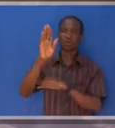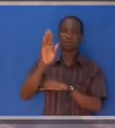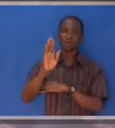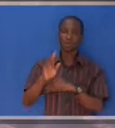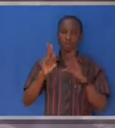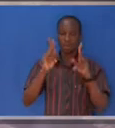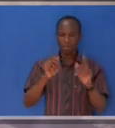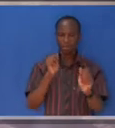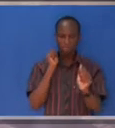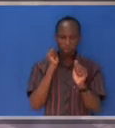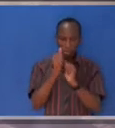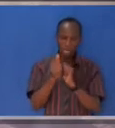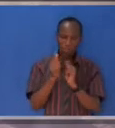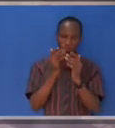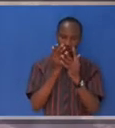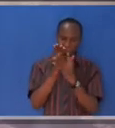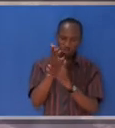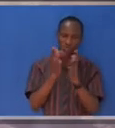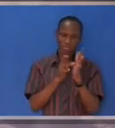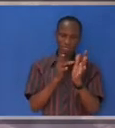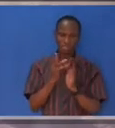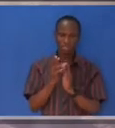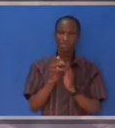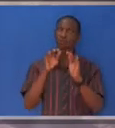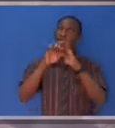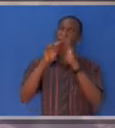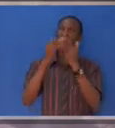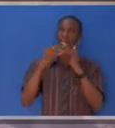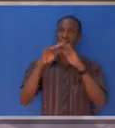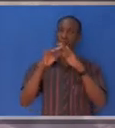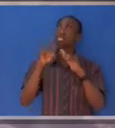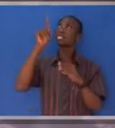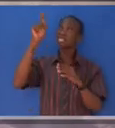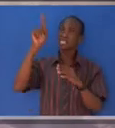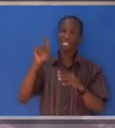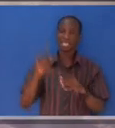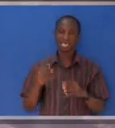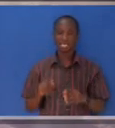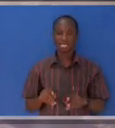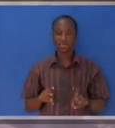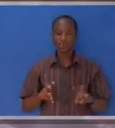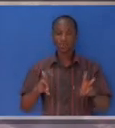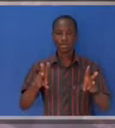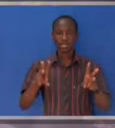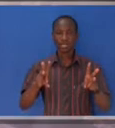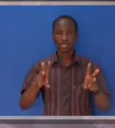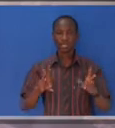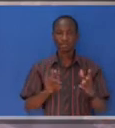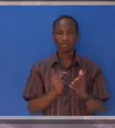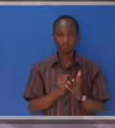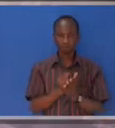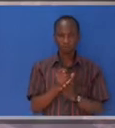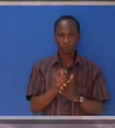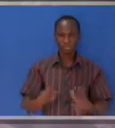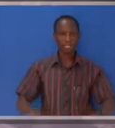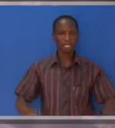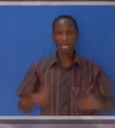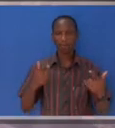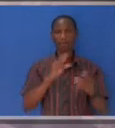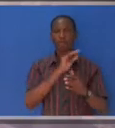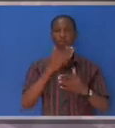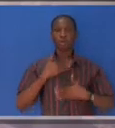so if you say Jesus or say onu ni okwan no kre ne nkwa being quite a journey changes or nominal